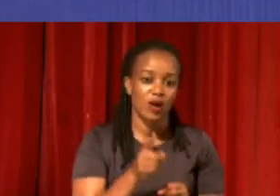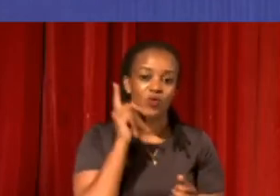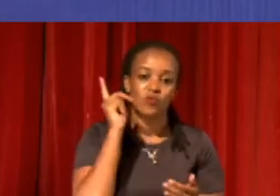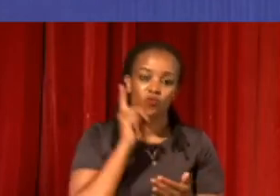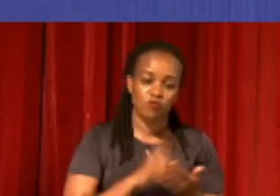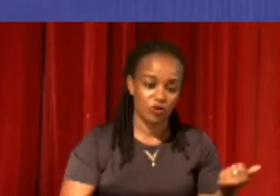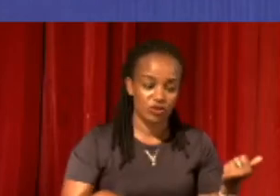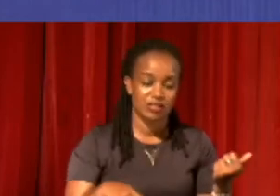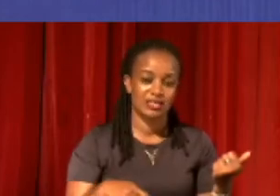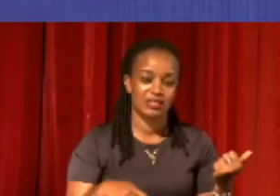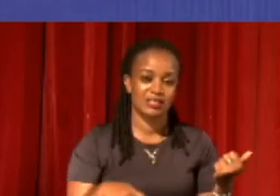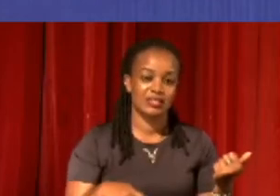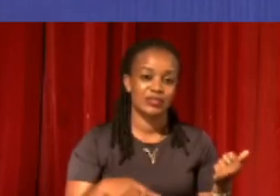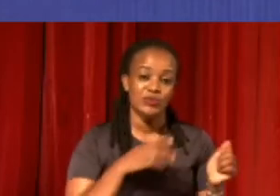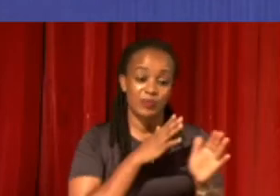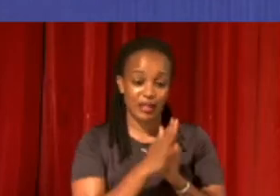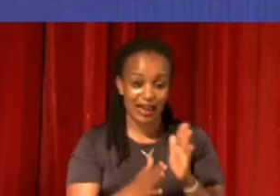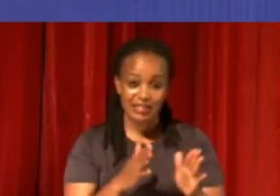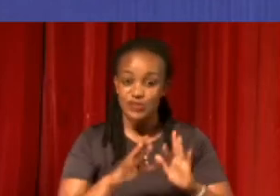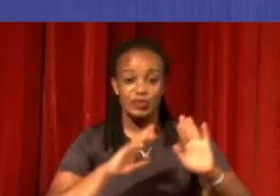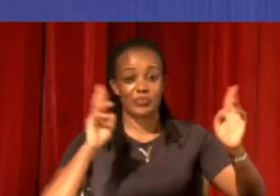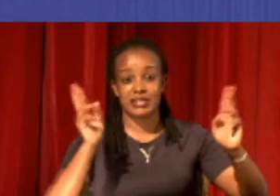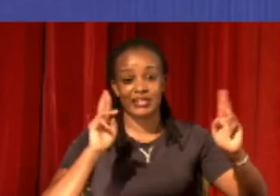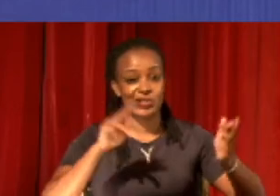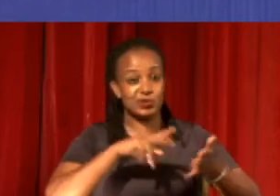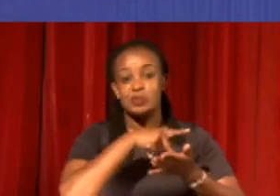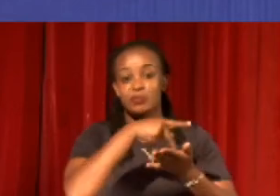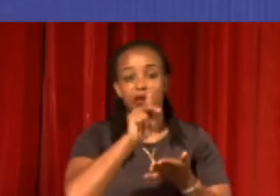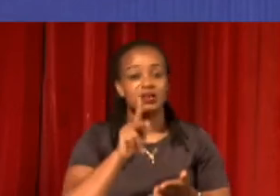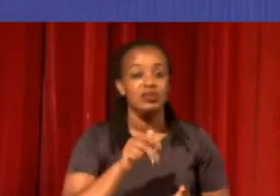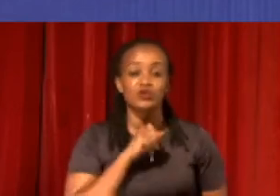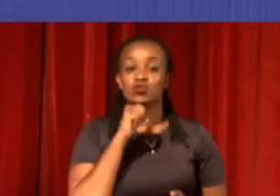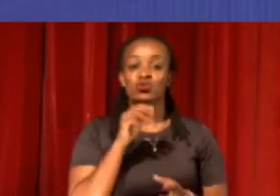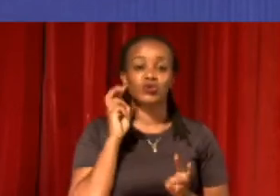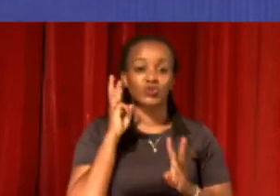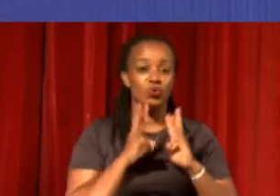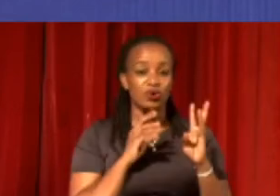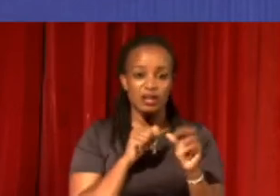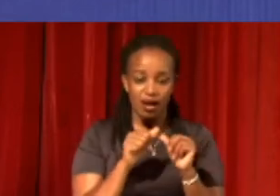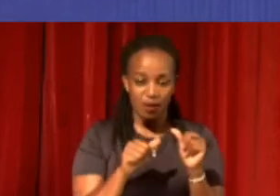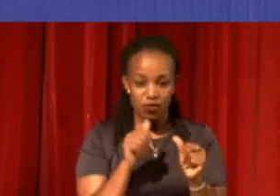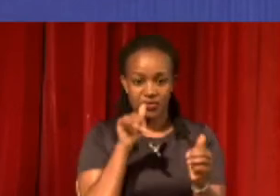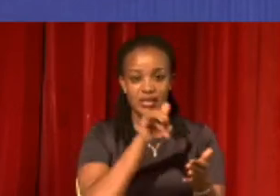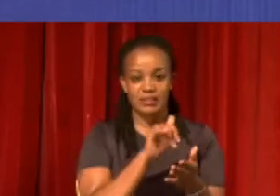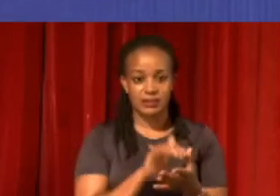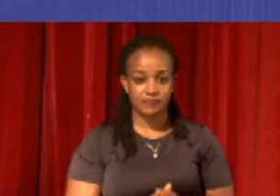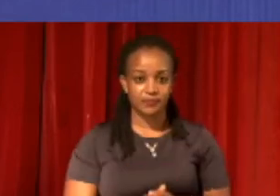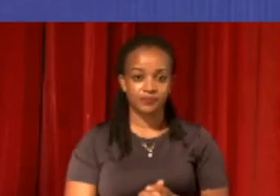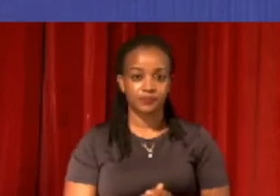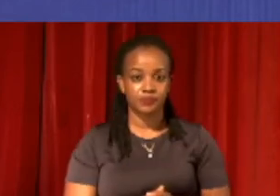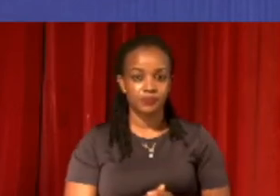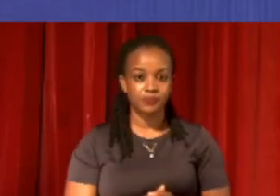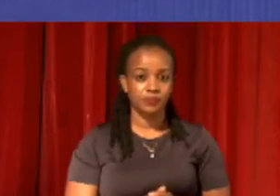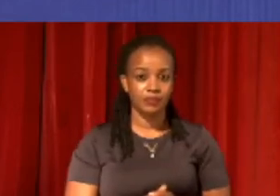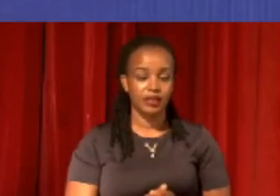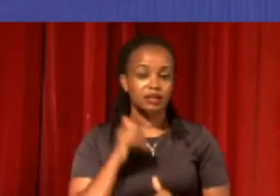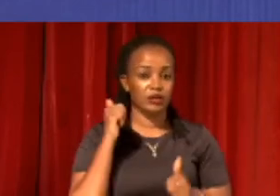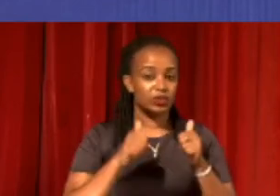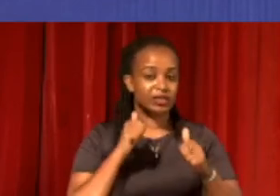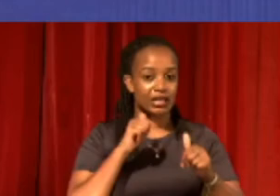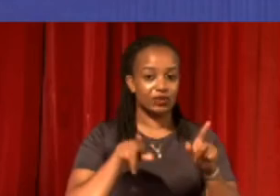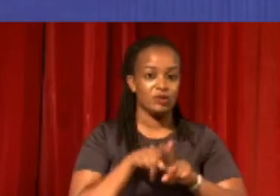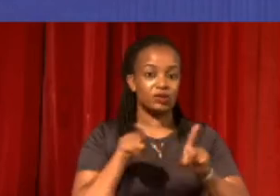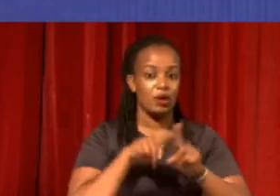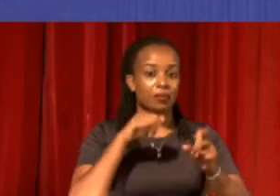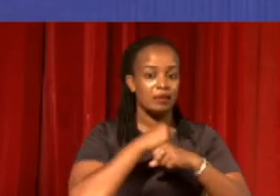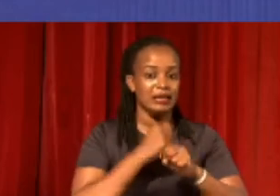as paid. Or as you've right? had the money. So once you've given us your content, once you've vetted, and once the team that's vetting, which I'll also make very clear will be a